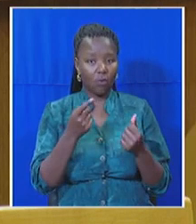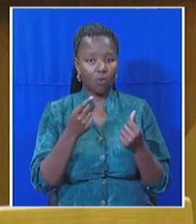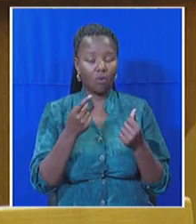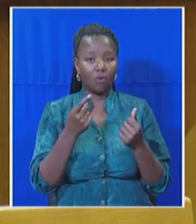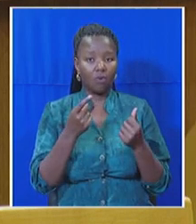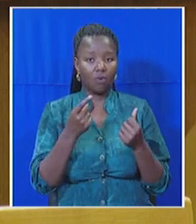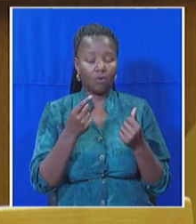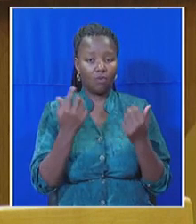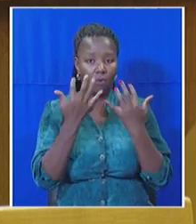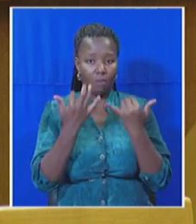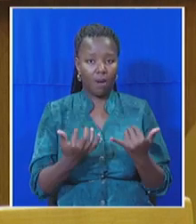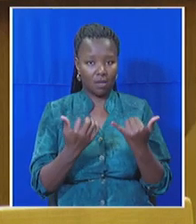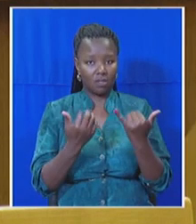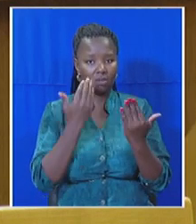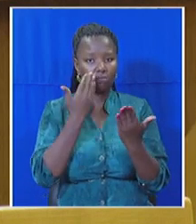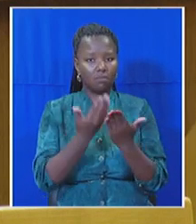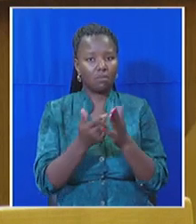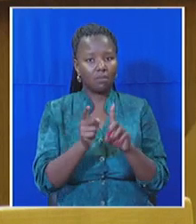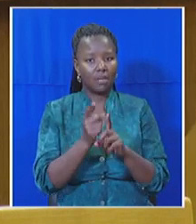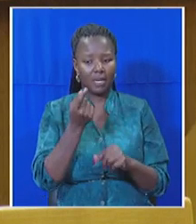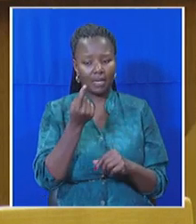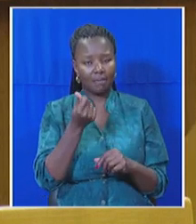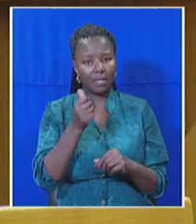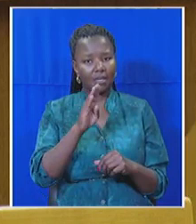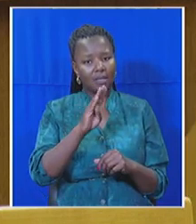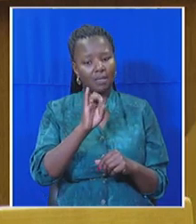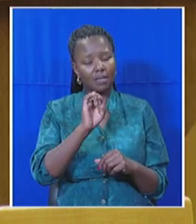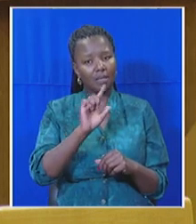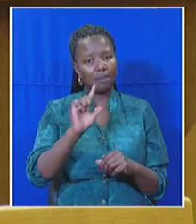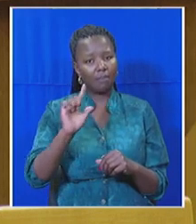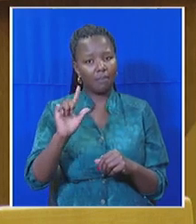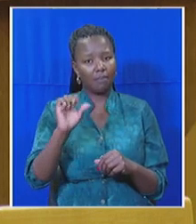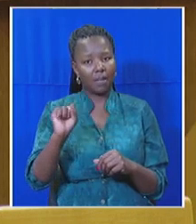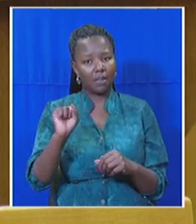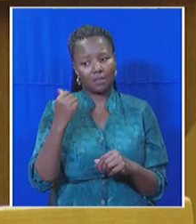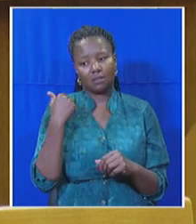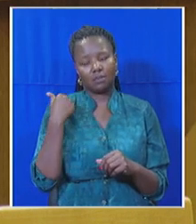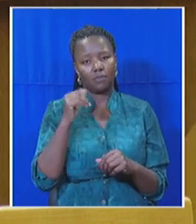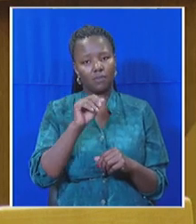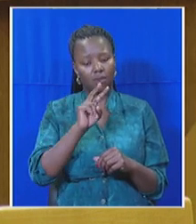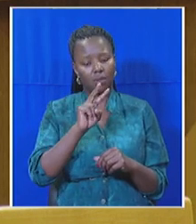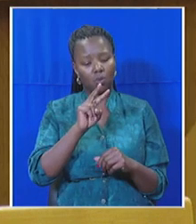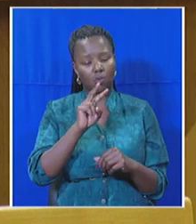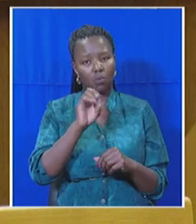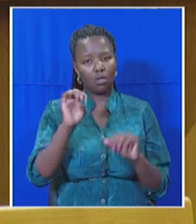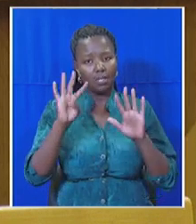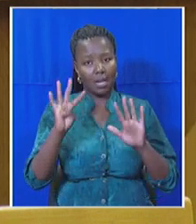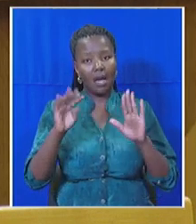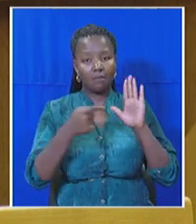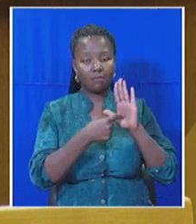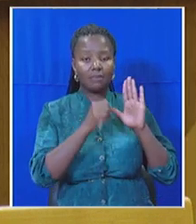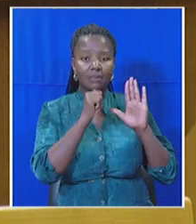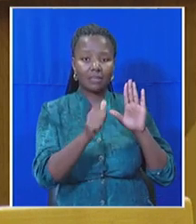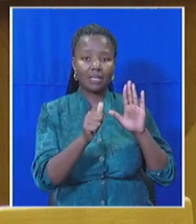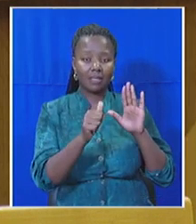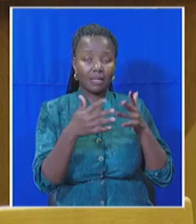as per Money Bills Procedure and Related Matters Act number 9 of 2009. Of course, this department is always